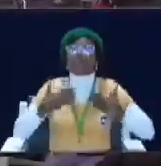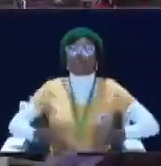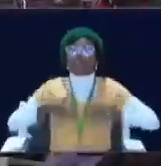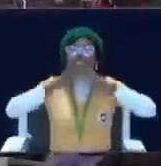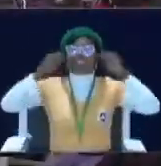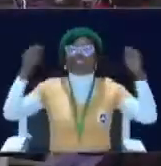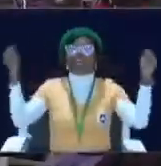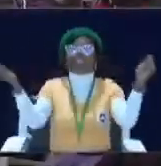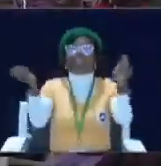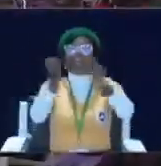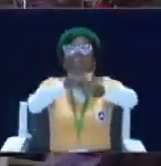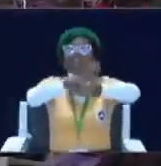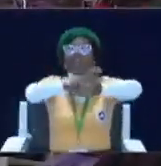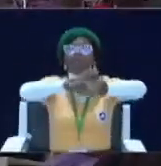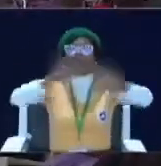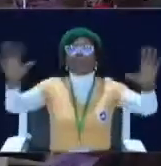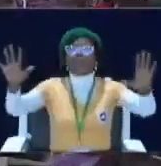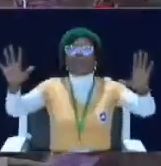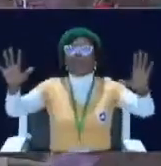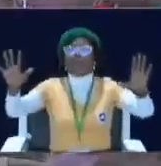shout